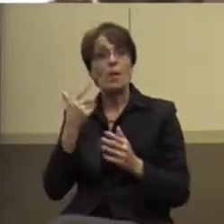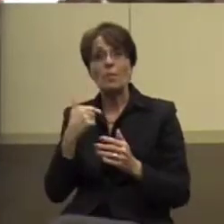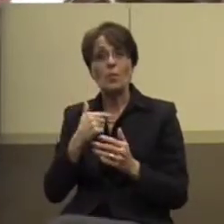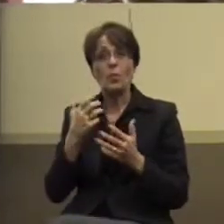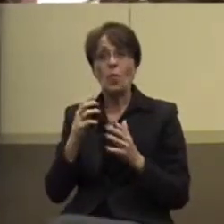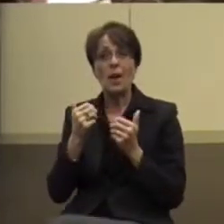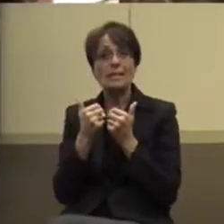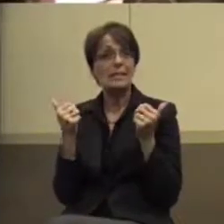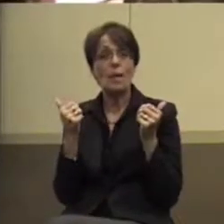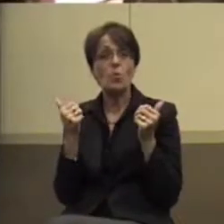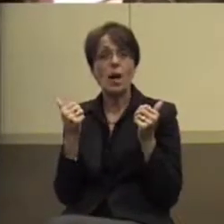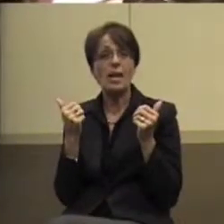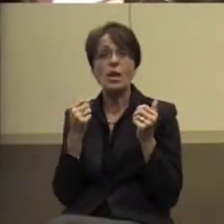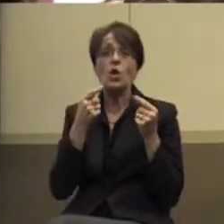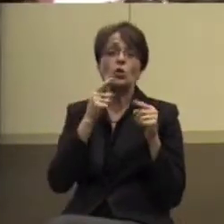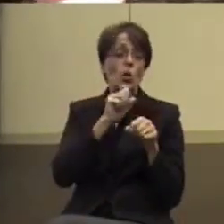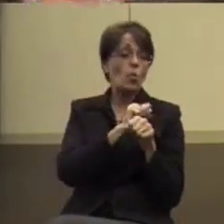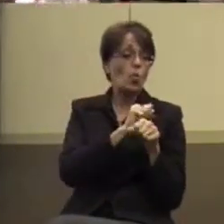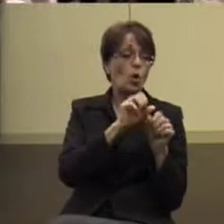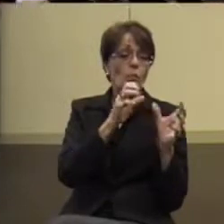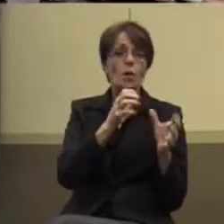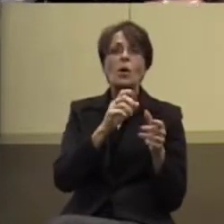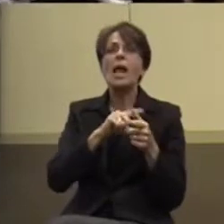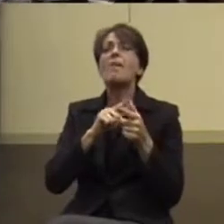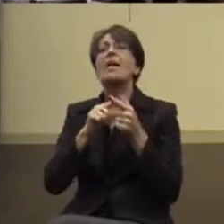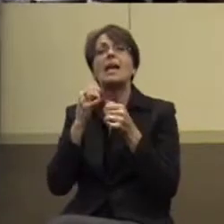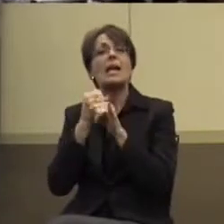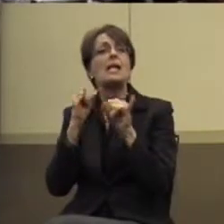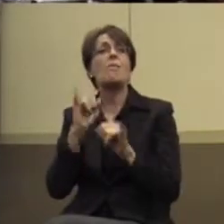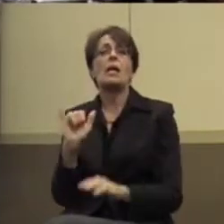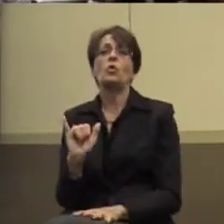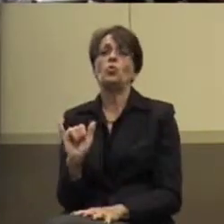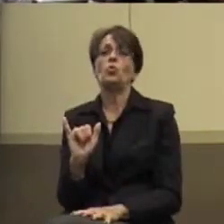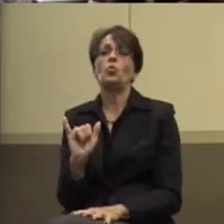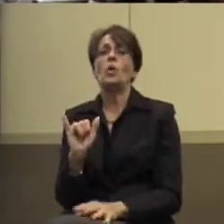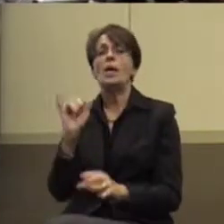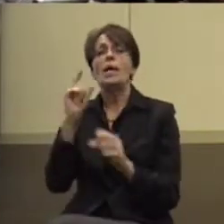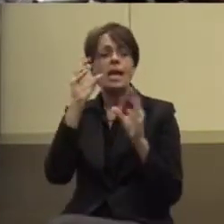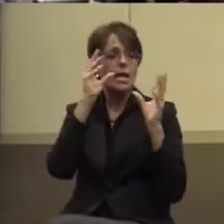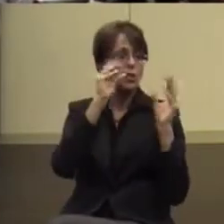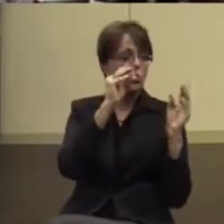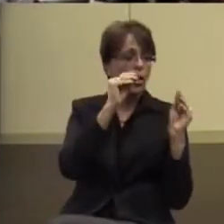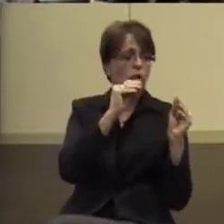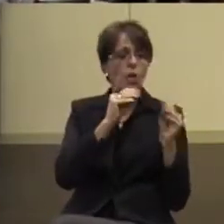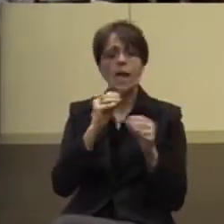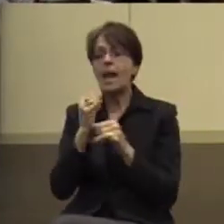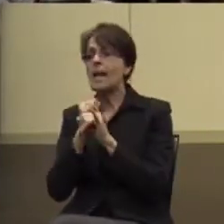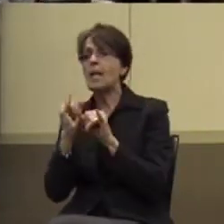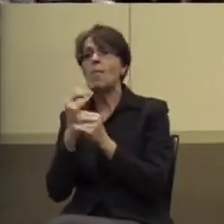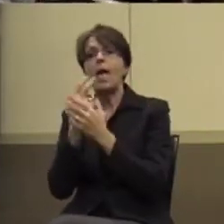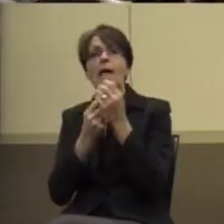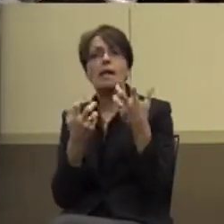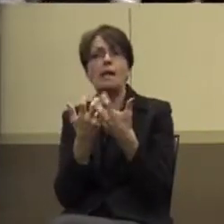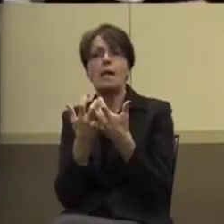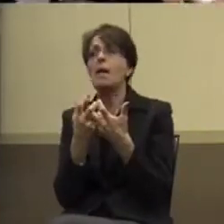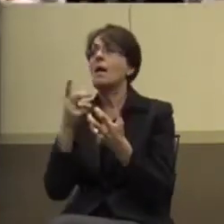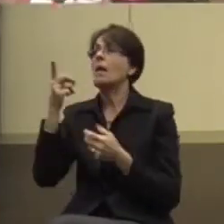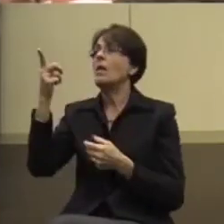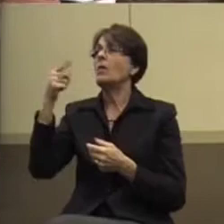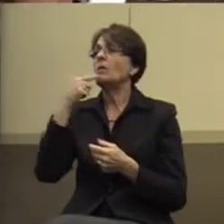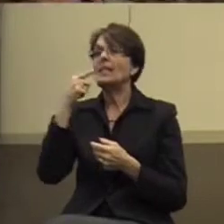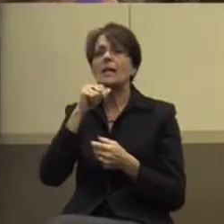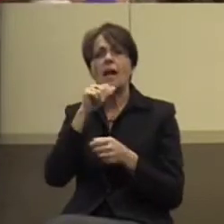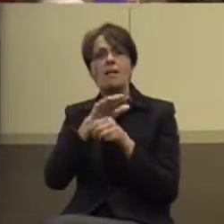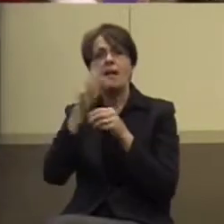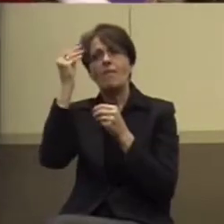And maybe we even want to separate it and say during the work period and also during the instructional period versus the independent period. We were saying